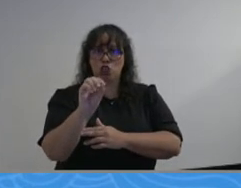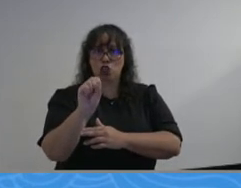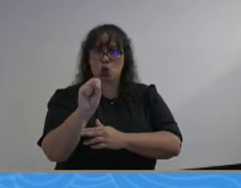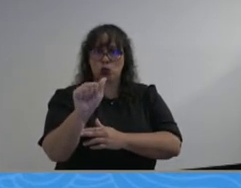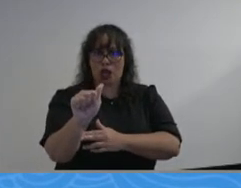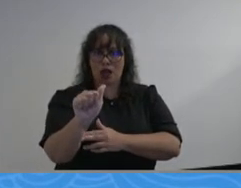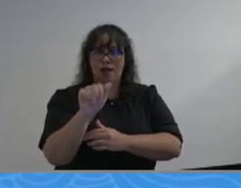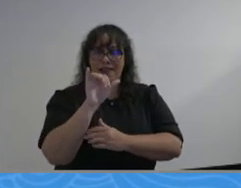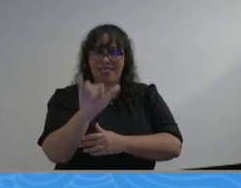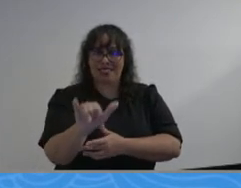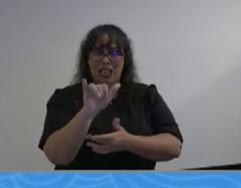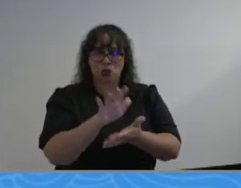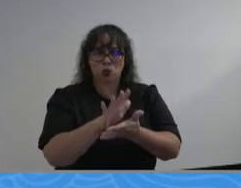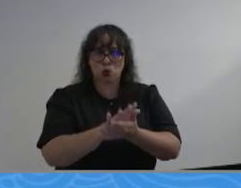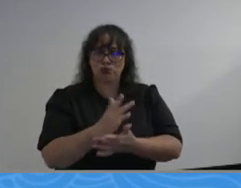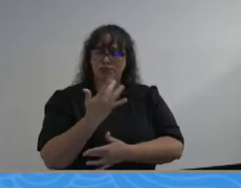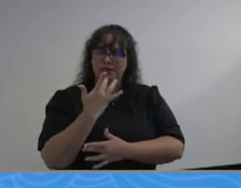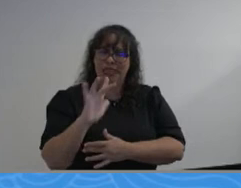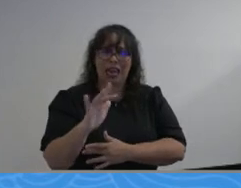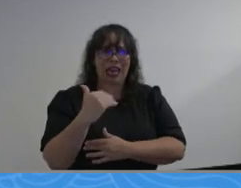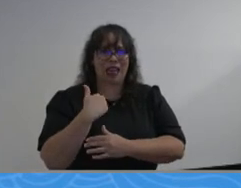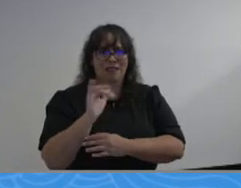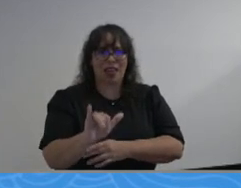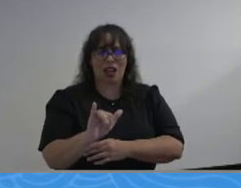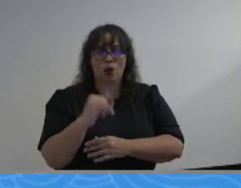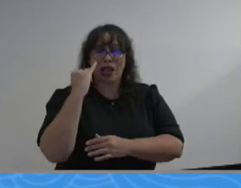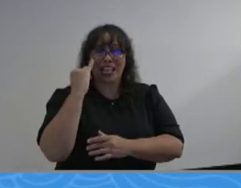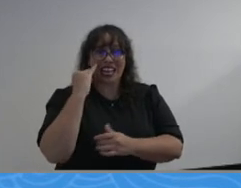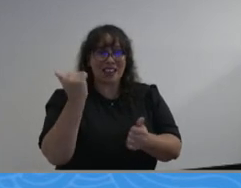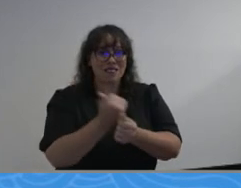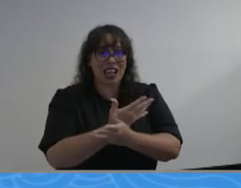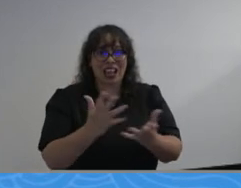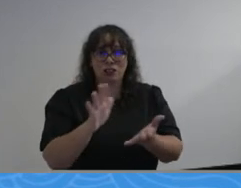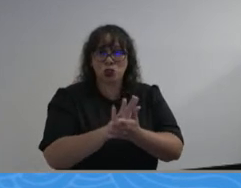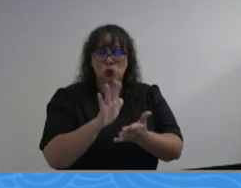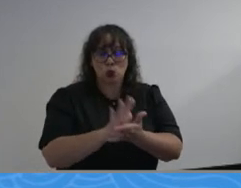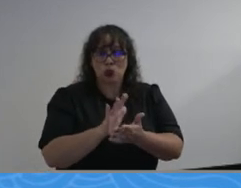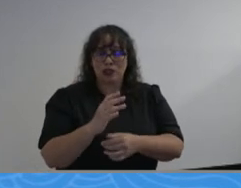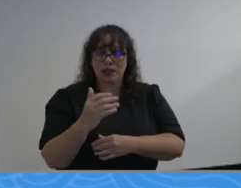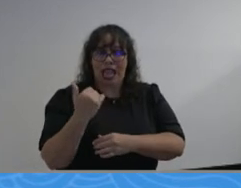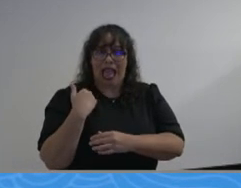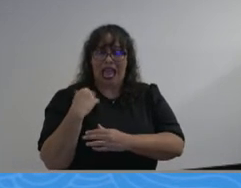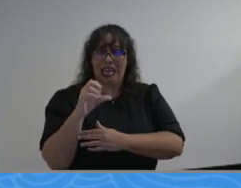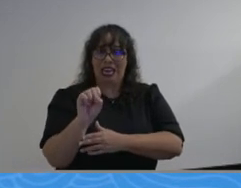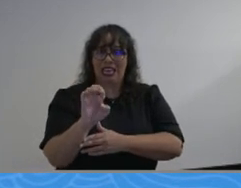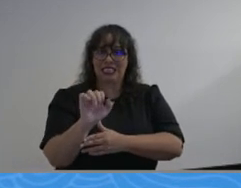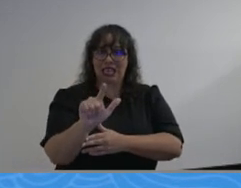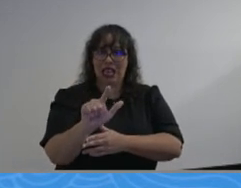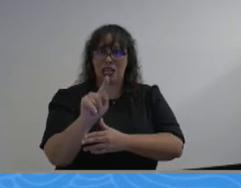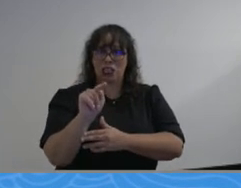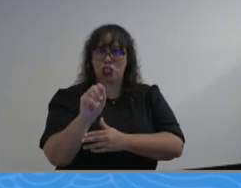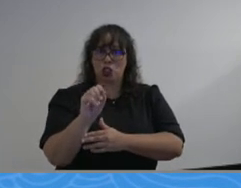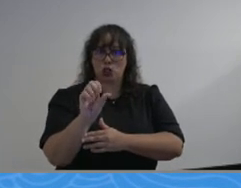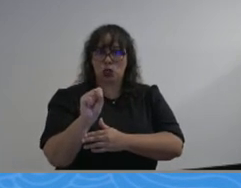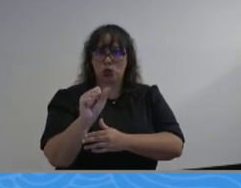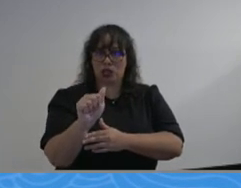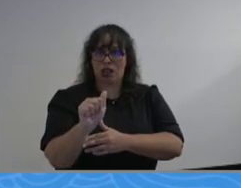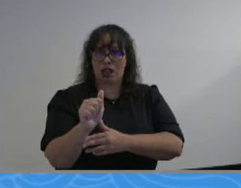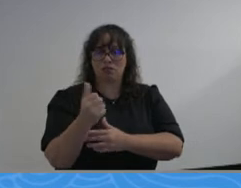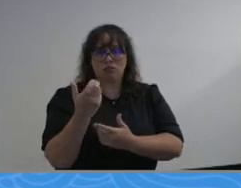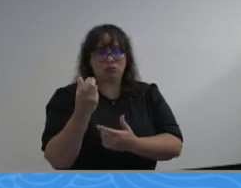school site is very fortunate to have that. What if every school site with those needs had a SEL TOSA or an extension of